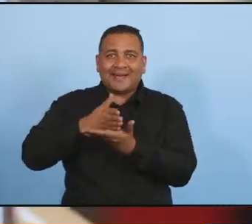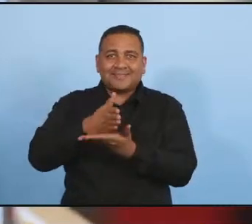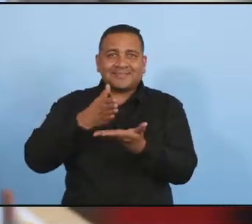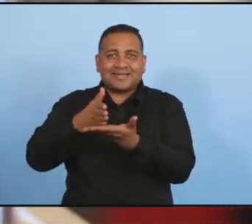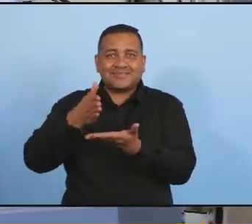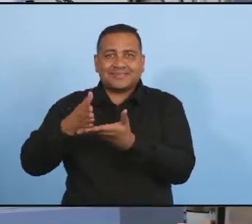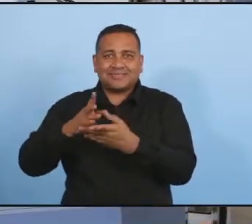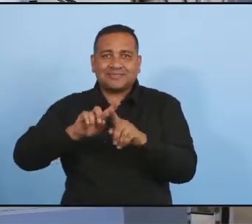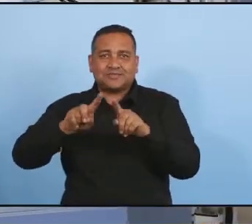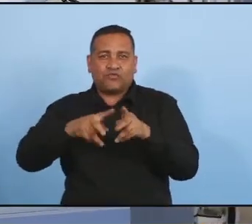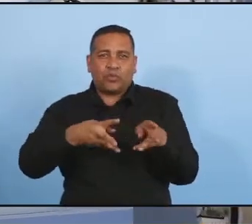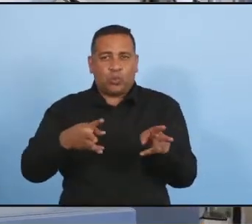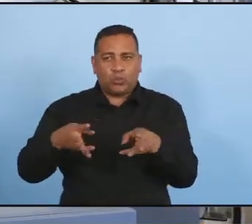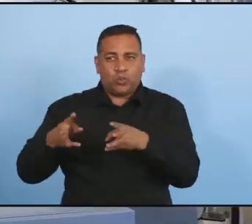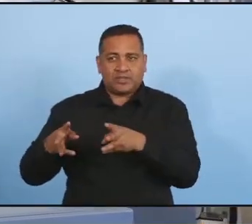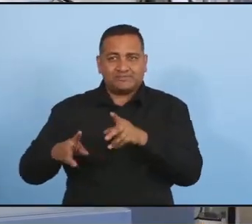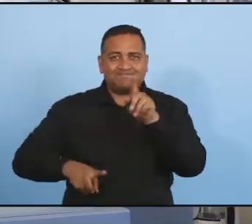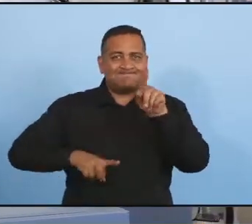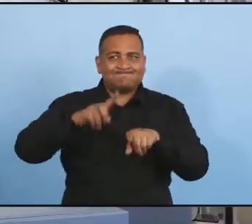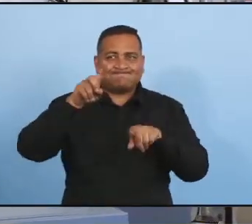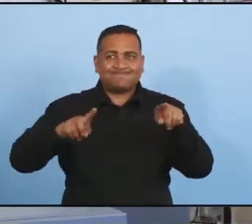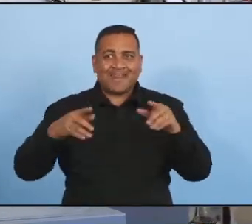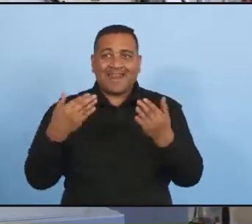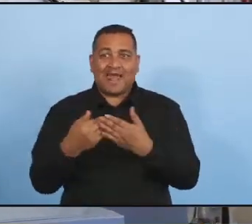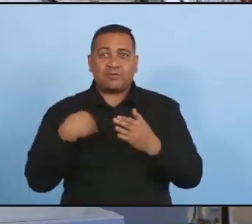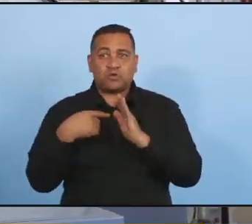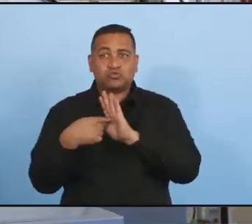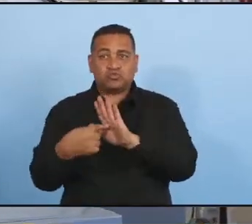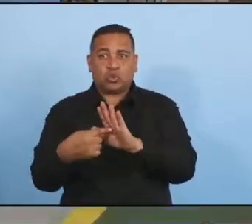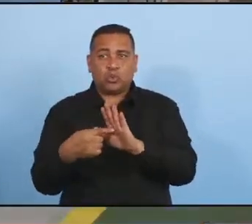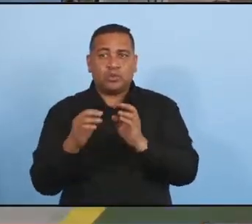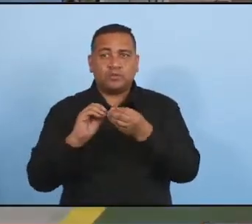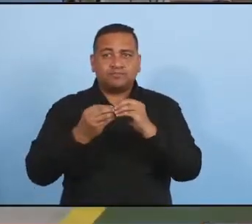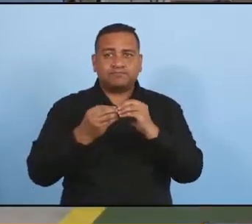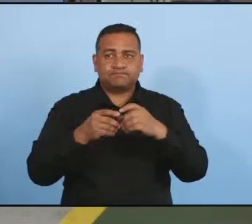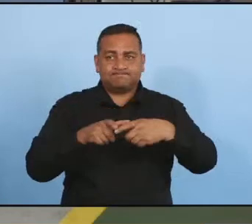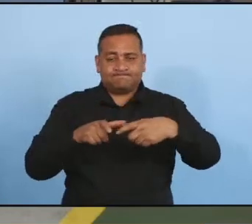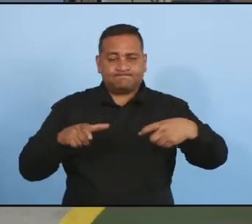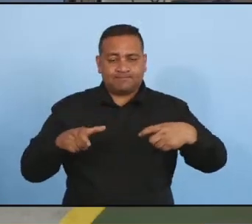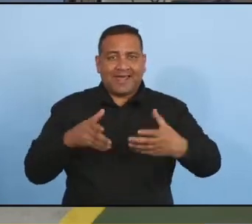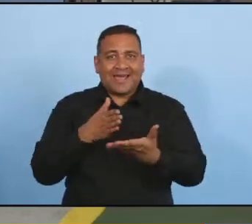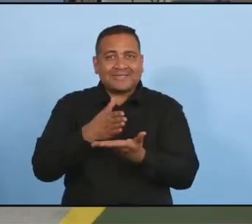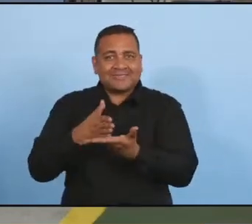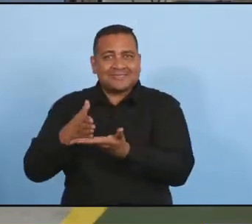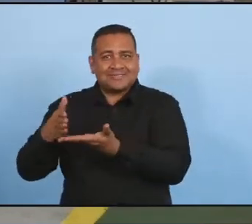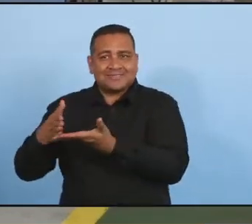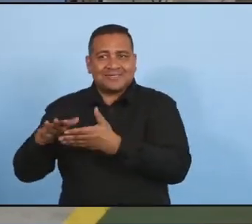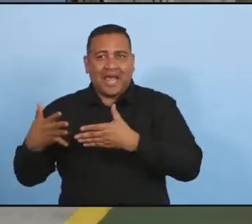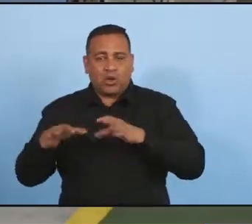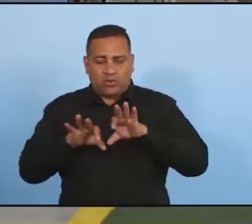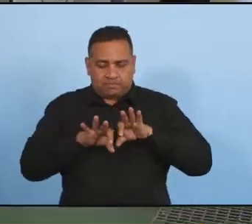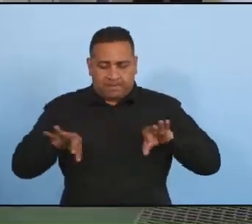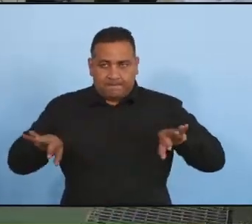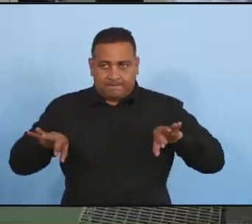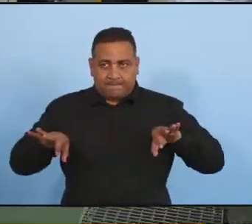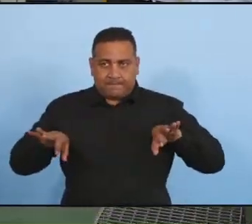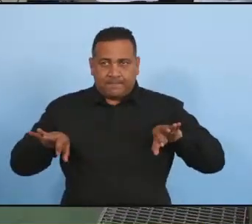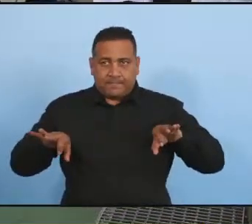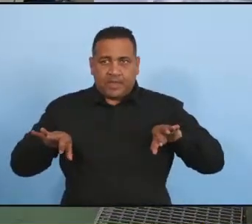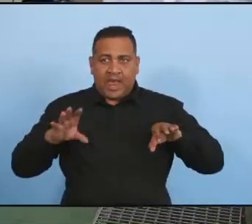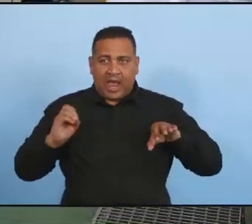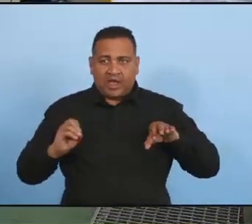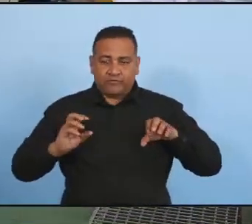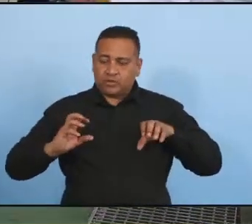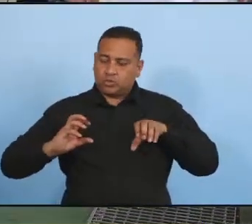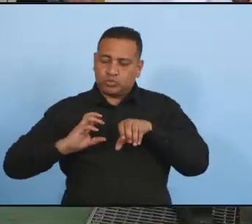like various modules, like he can do like gear cutting, he can do slots onto it, with every tool. Okay,